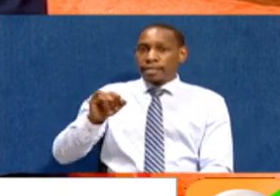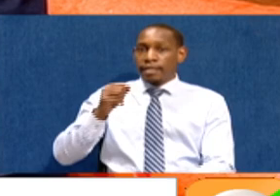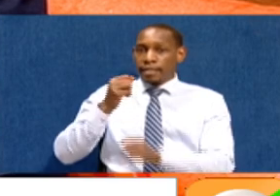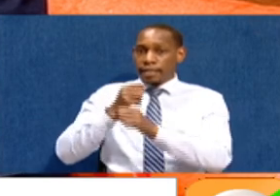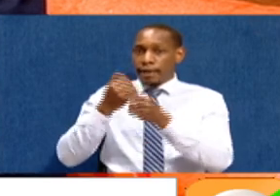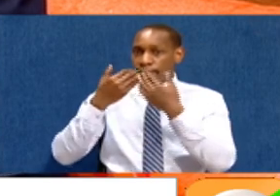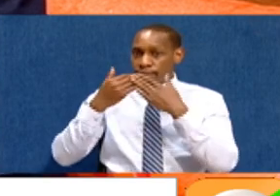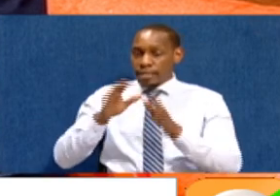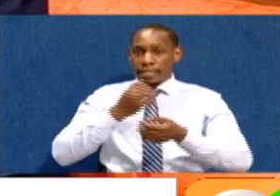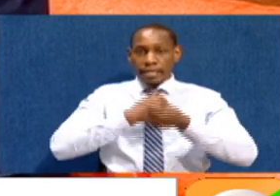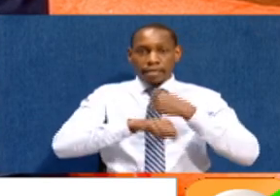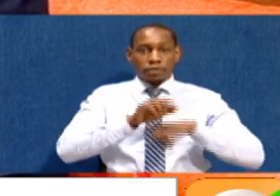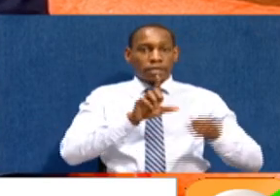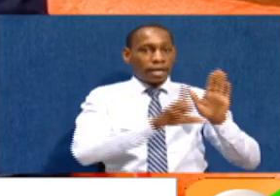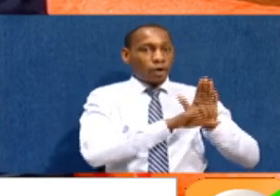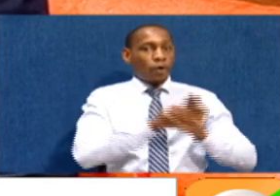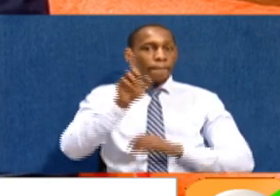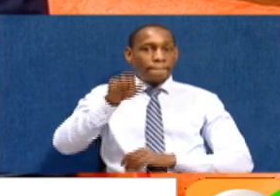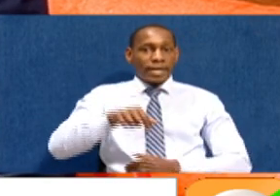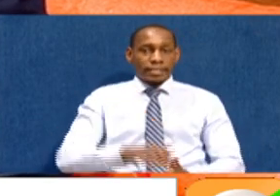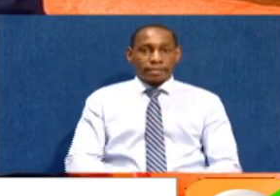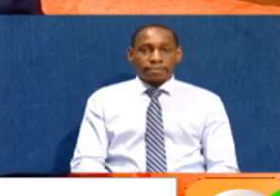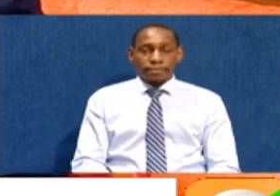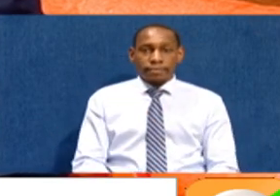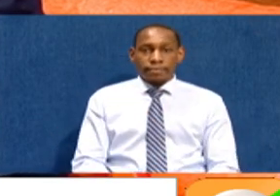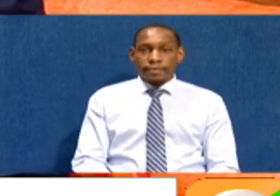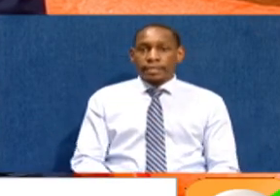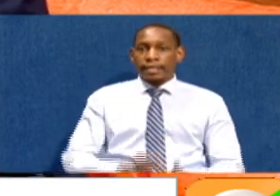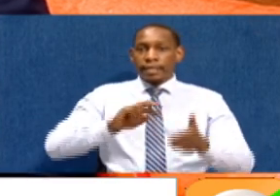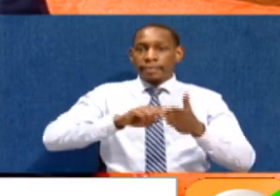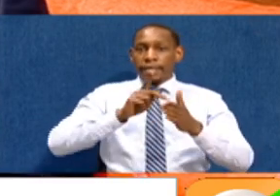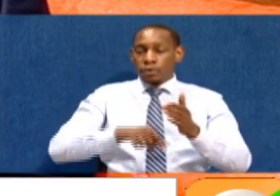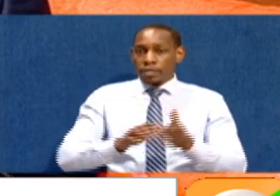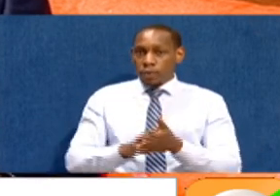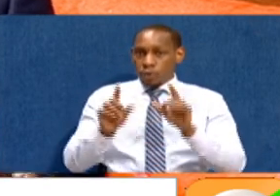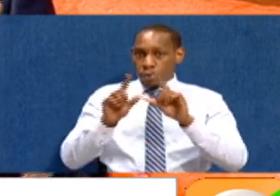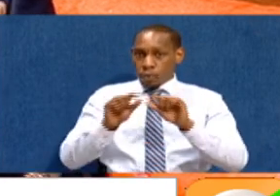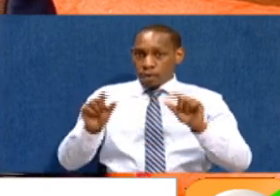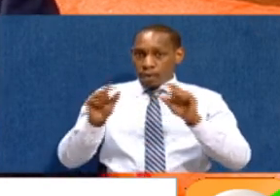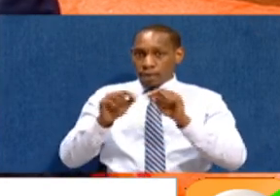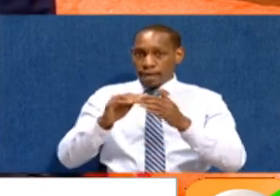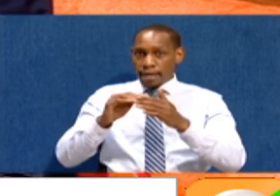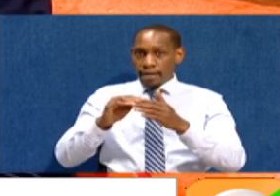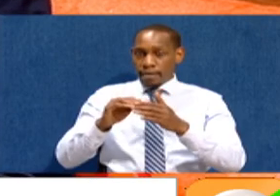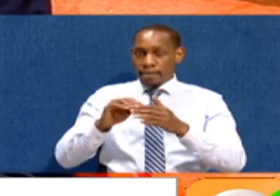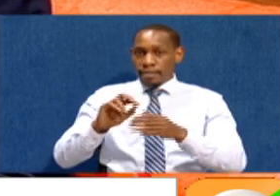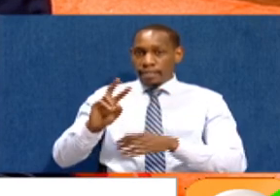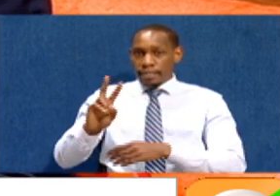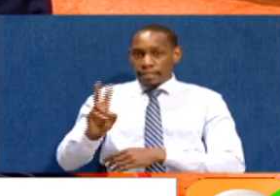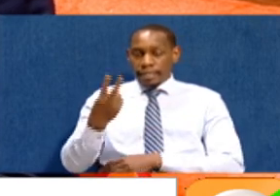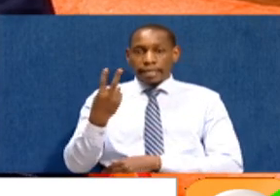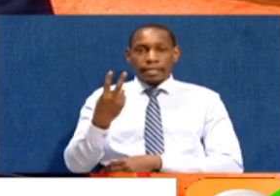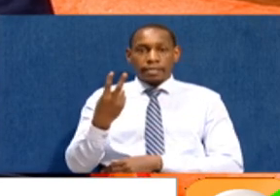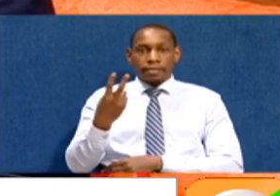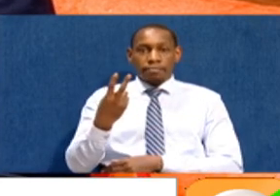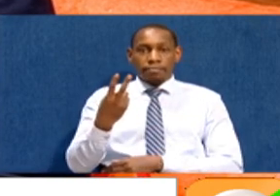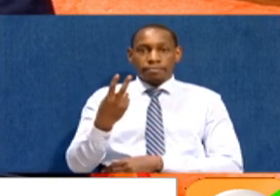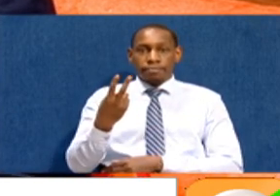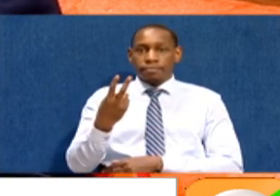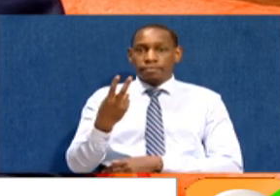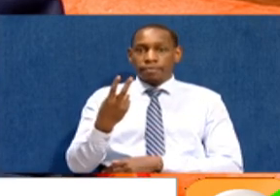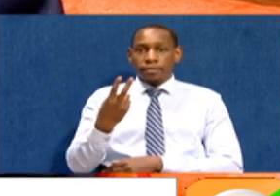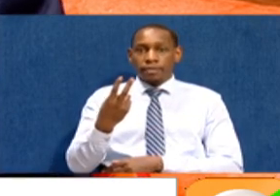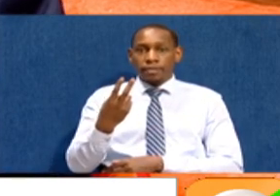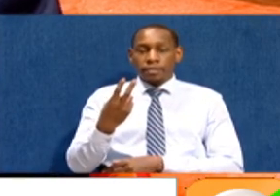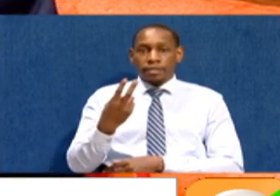the law says should be done. All right, and therefore, I go back to my second scarecrow. Why